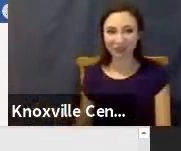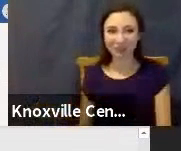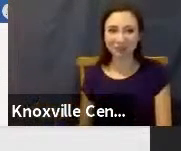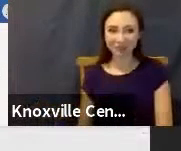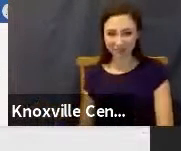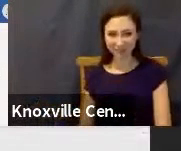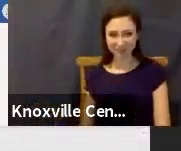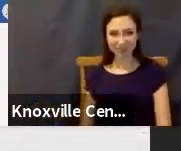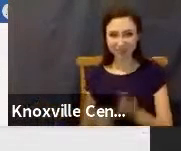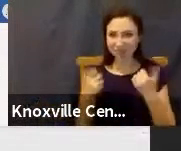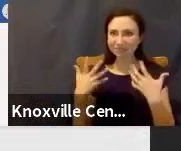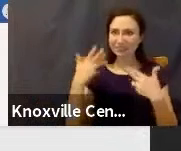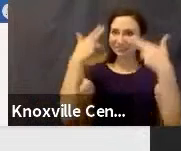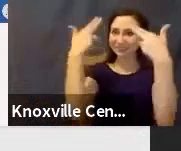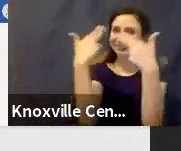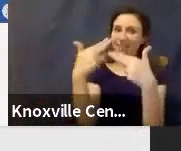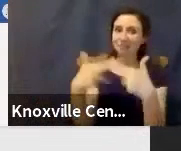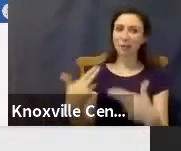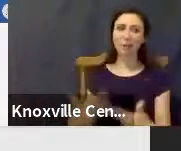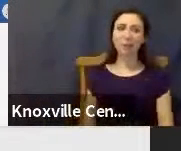lot of